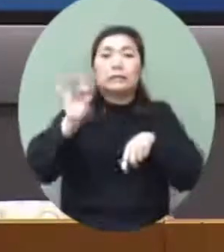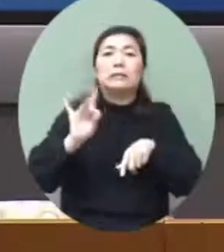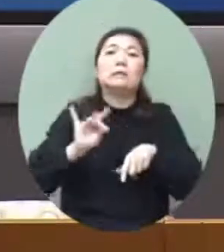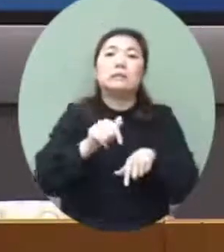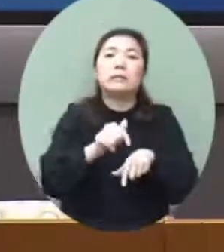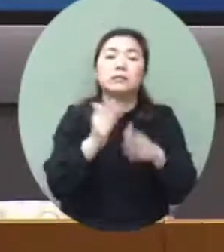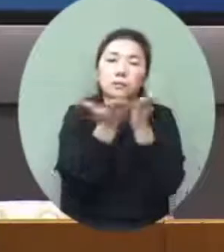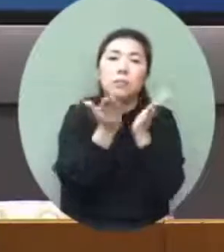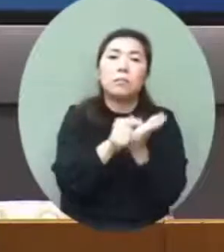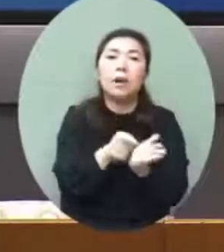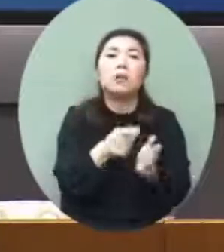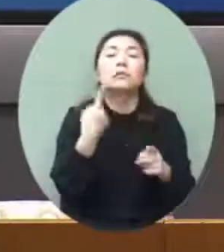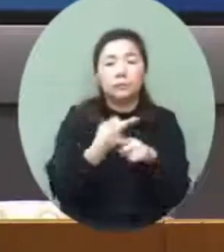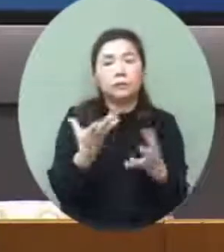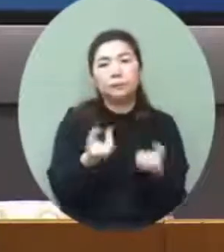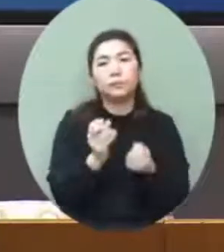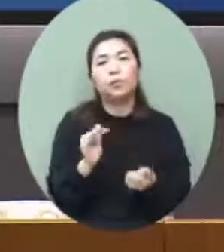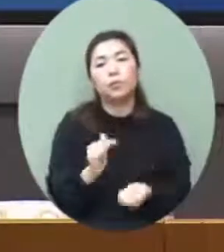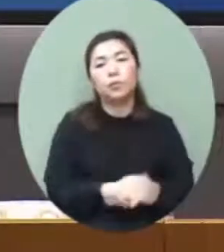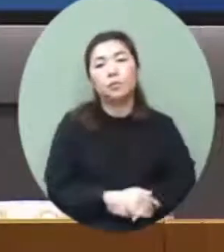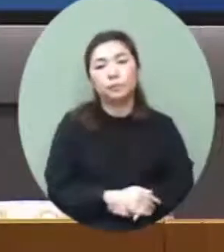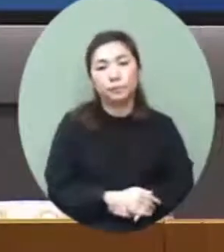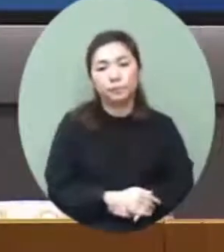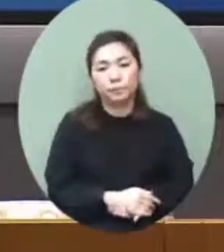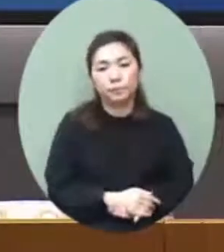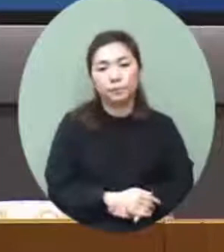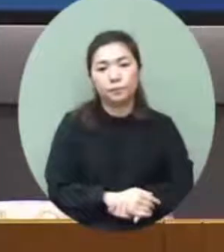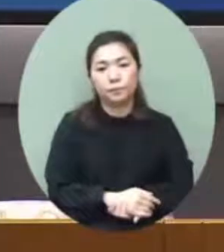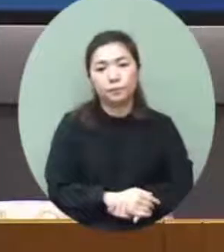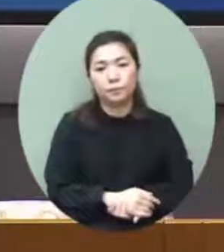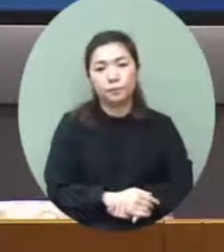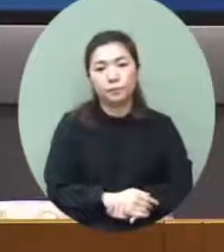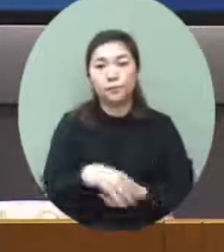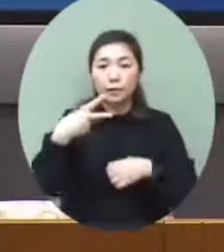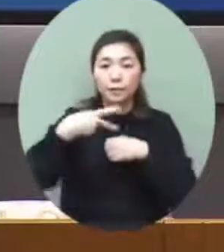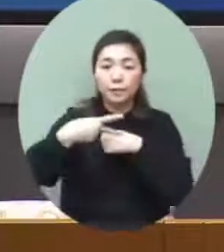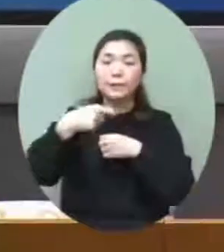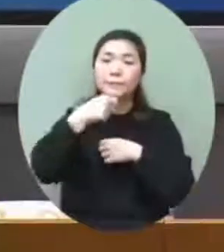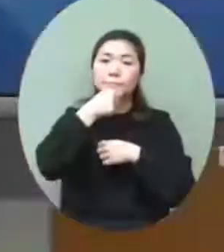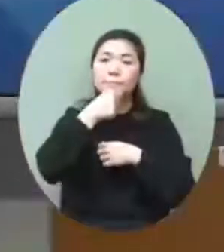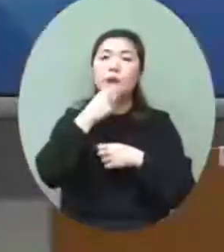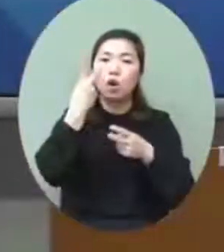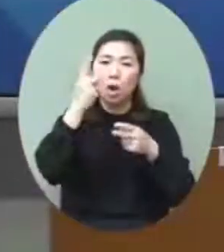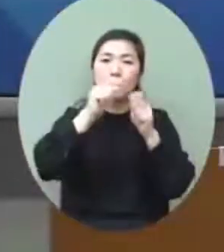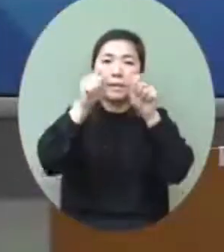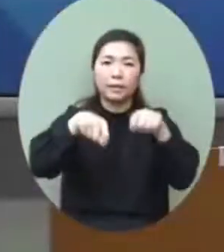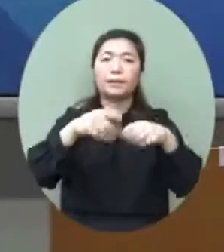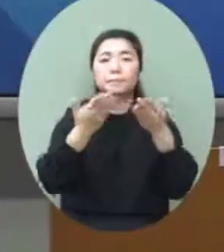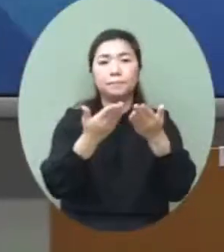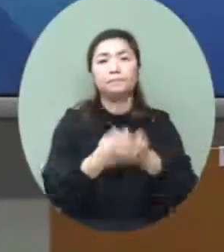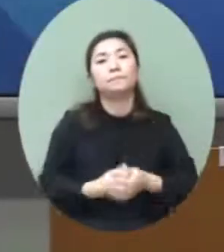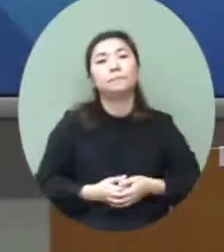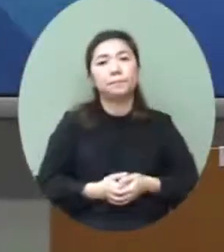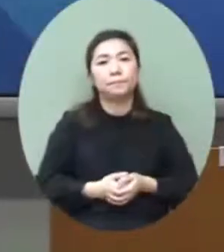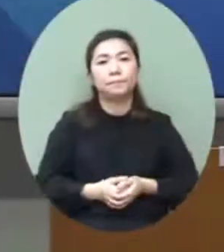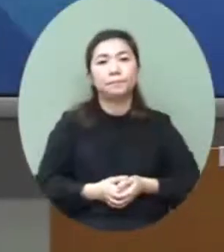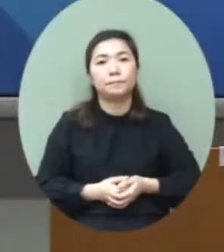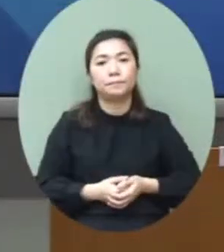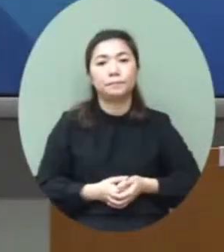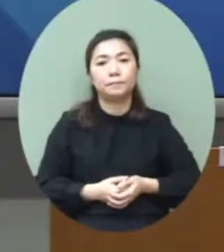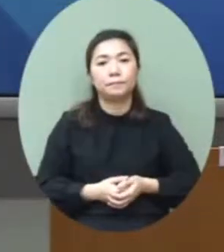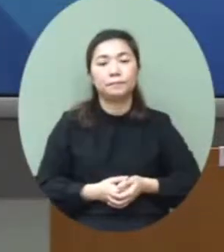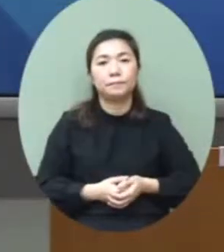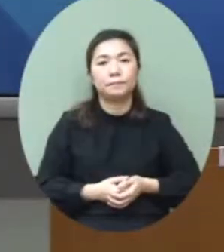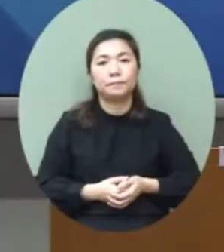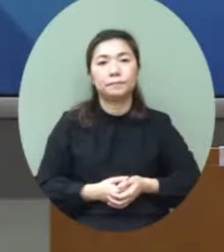if the computer system is not yet up and running, then paper-based documentation is also